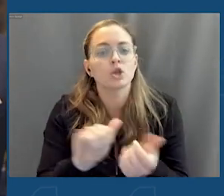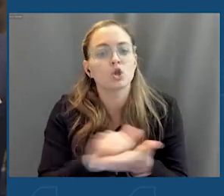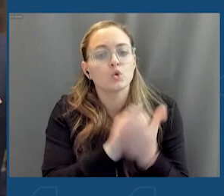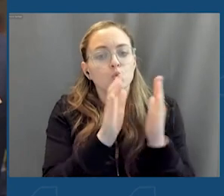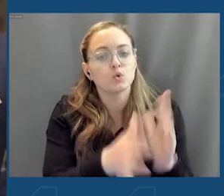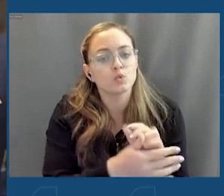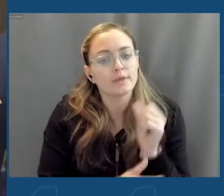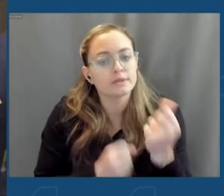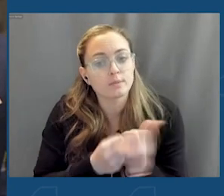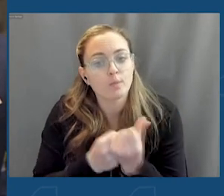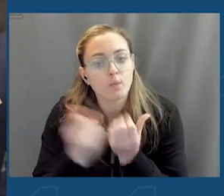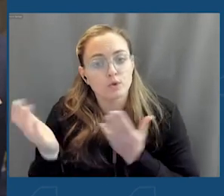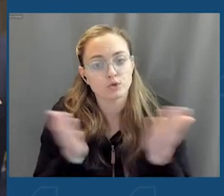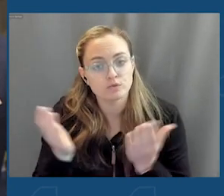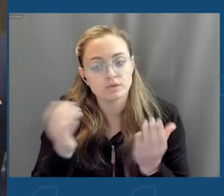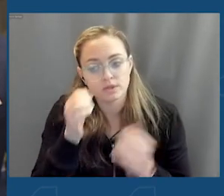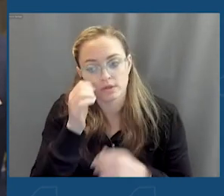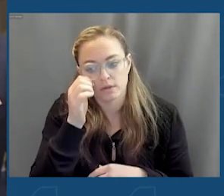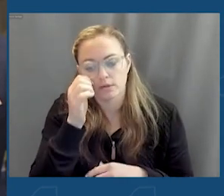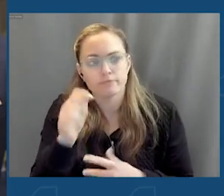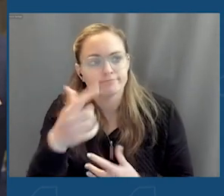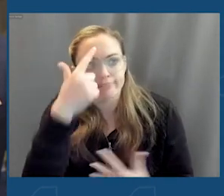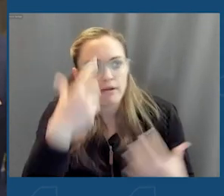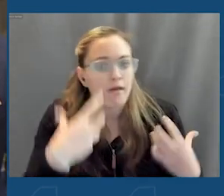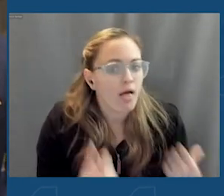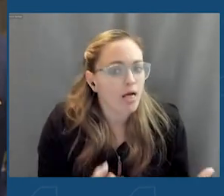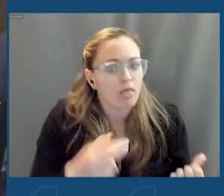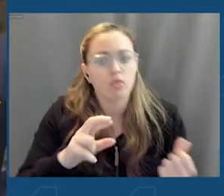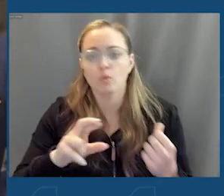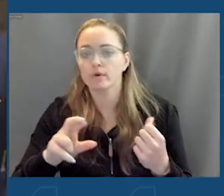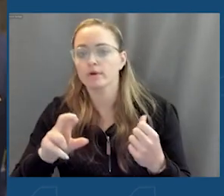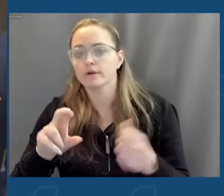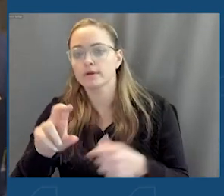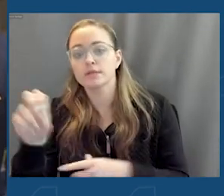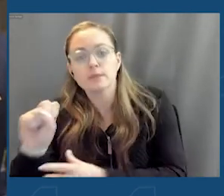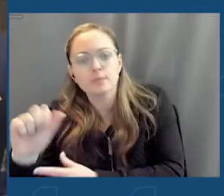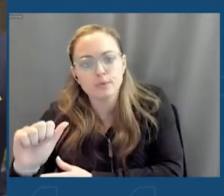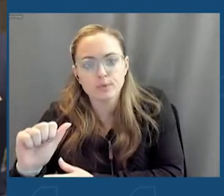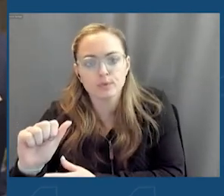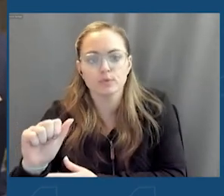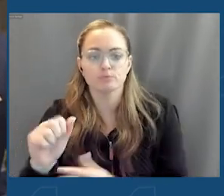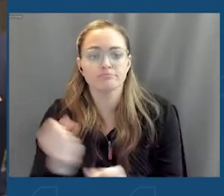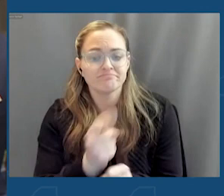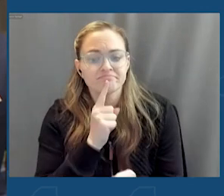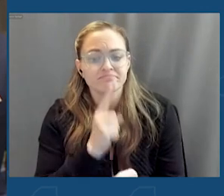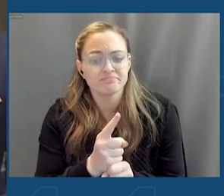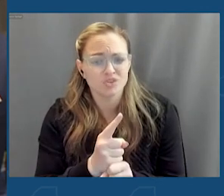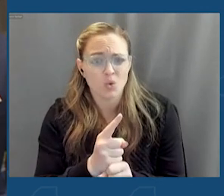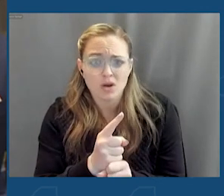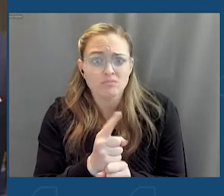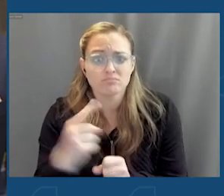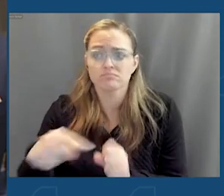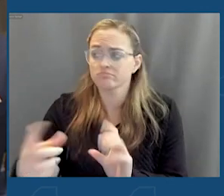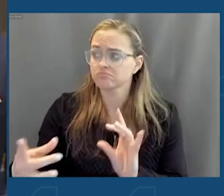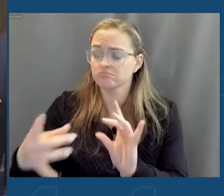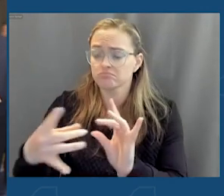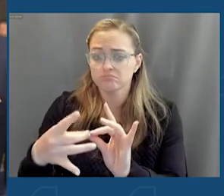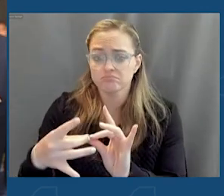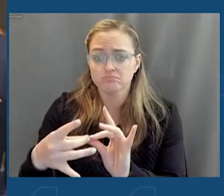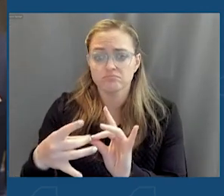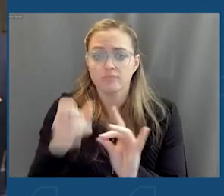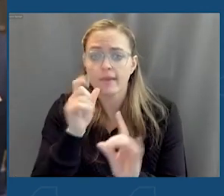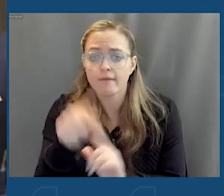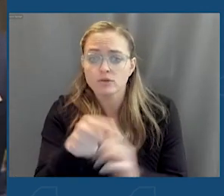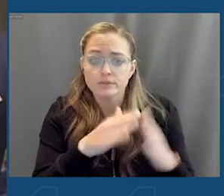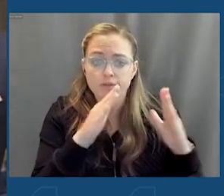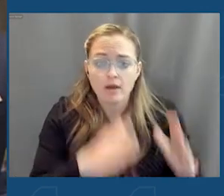supportive services, and whether it's mental health or substance abuse, and making sure that even ultimately they get connected to not just